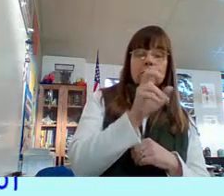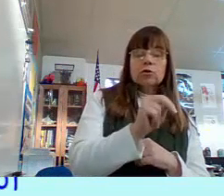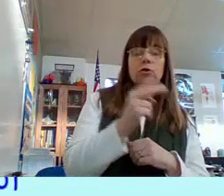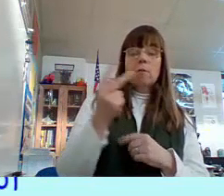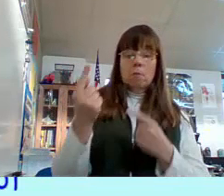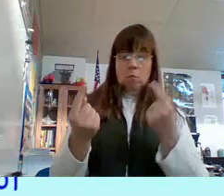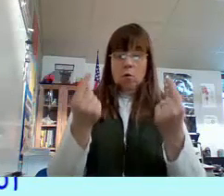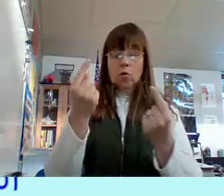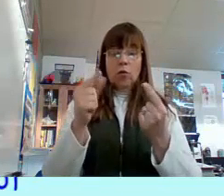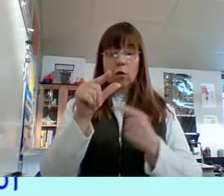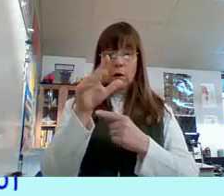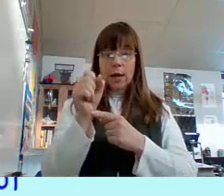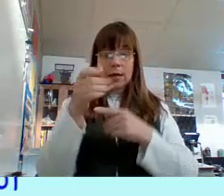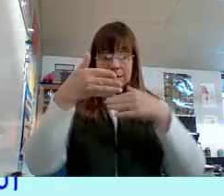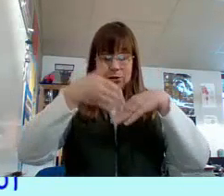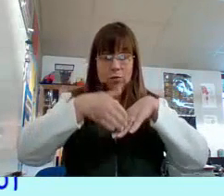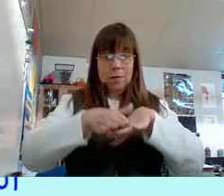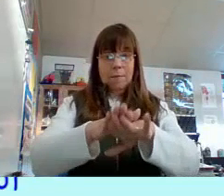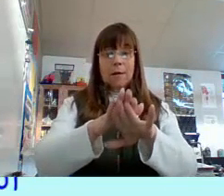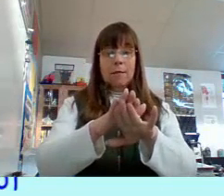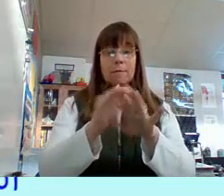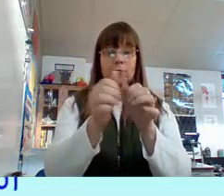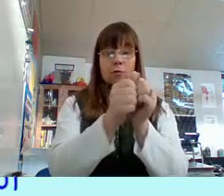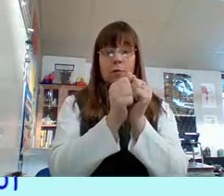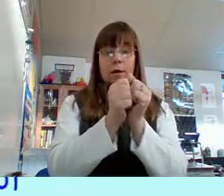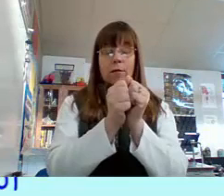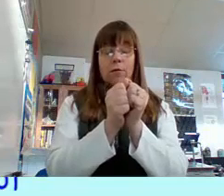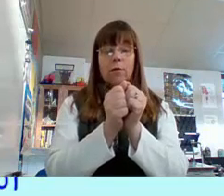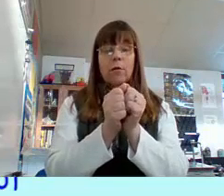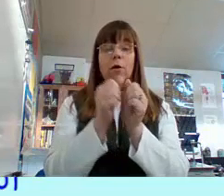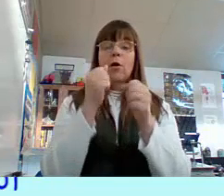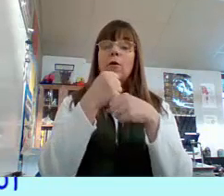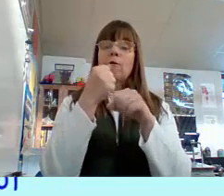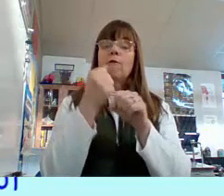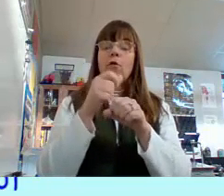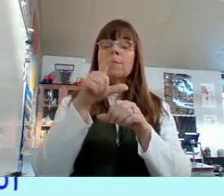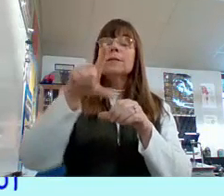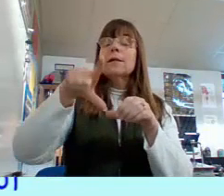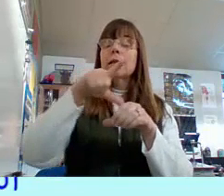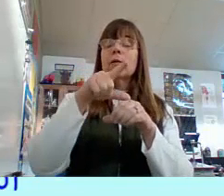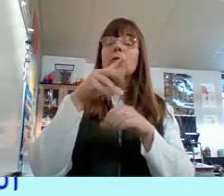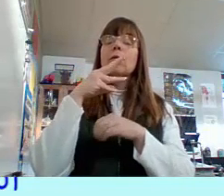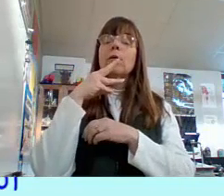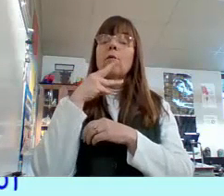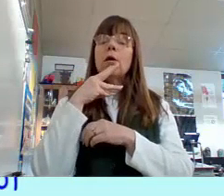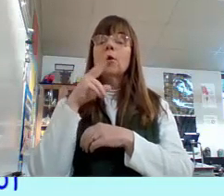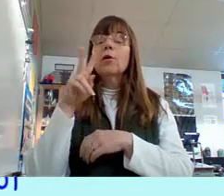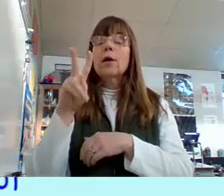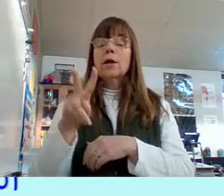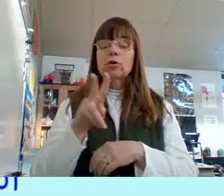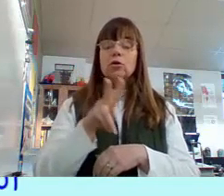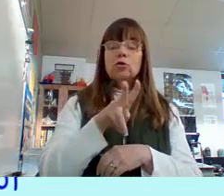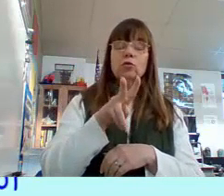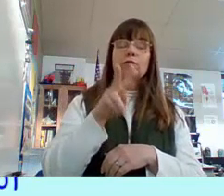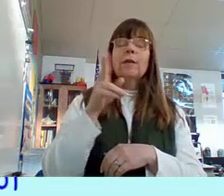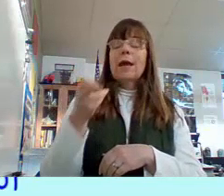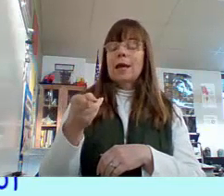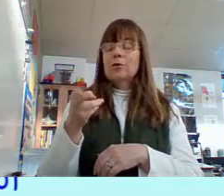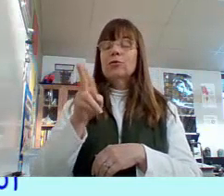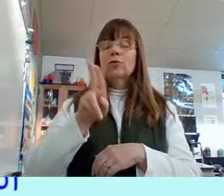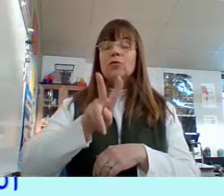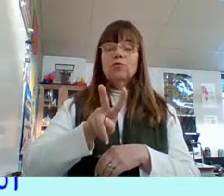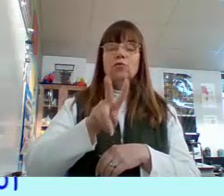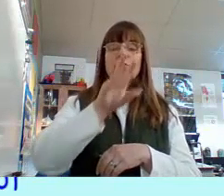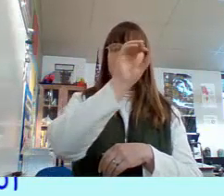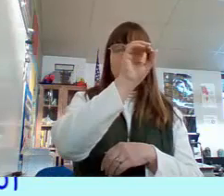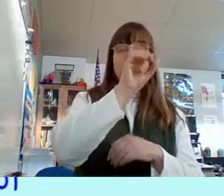floats around in the air. But when you combine them, it forms this liquid water that acts much differently than the hydrogen did by itself